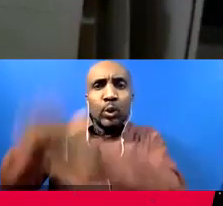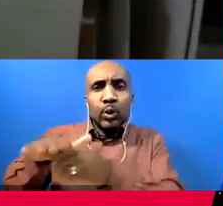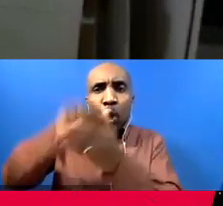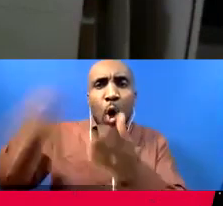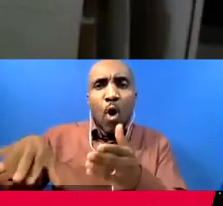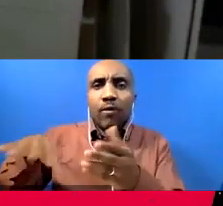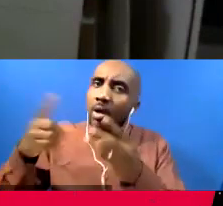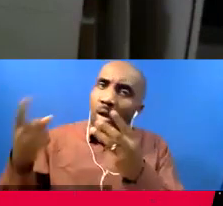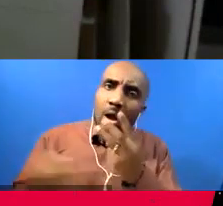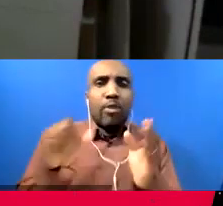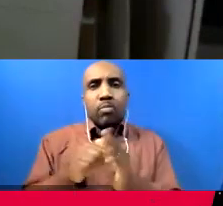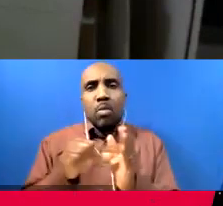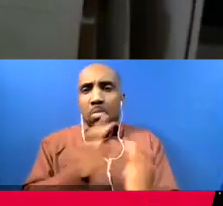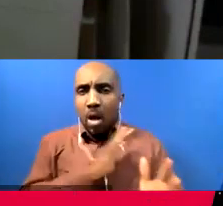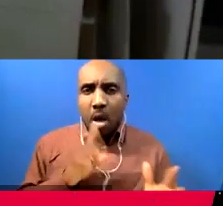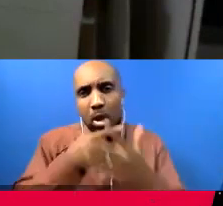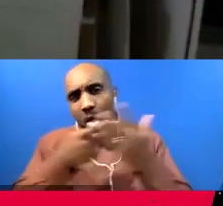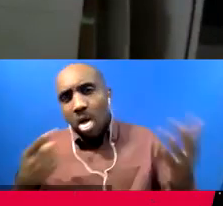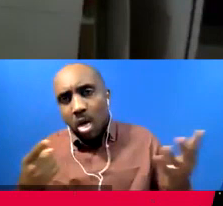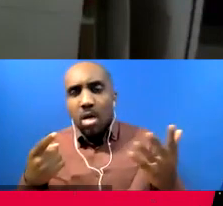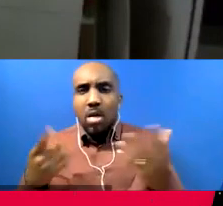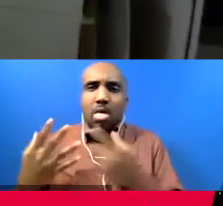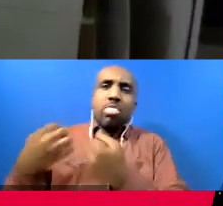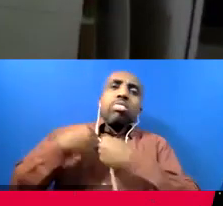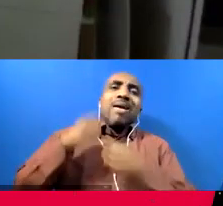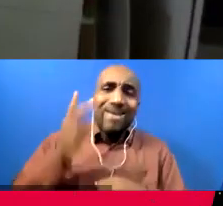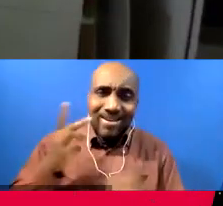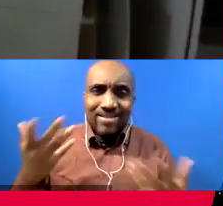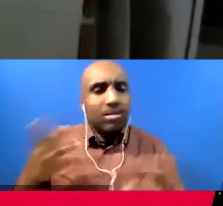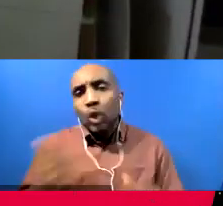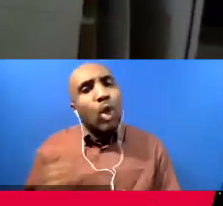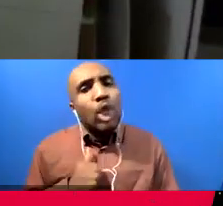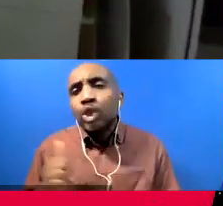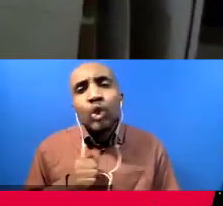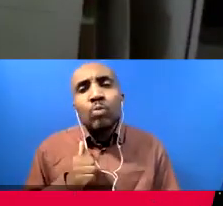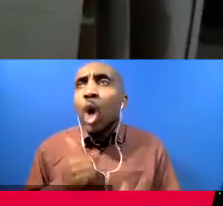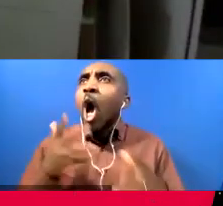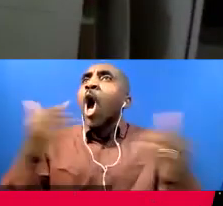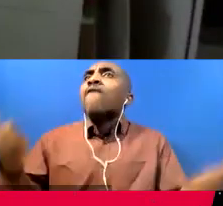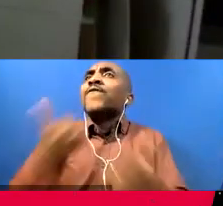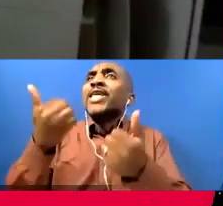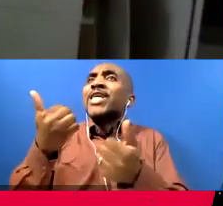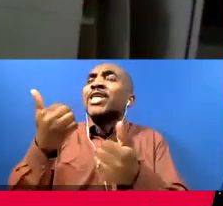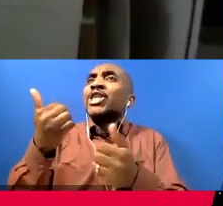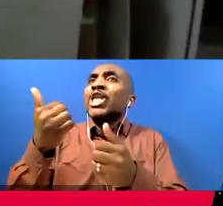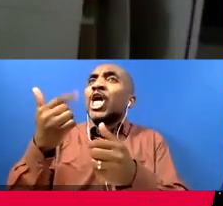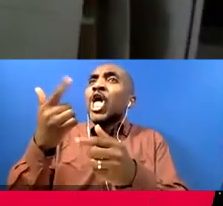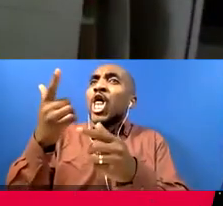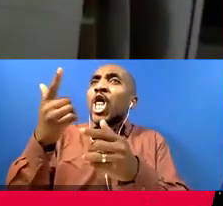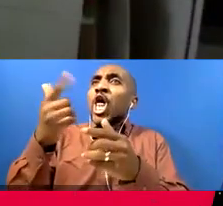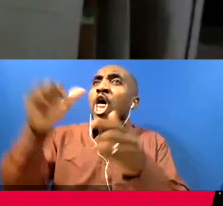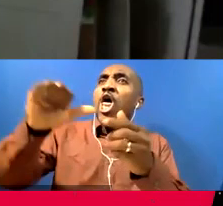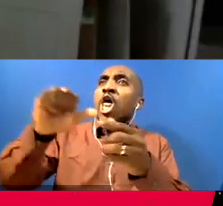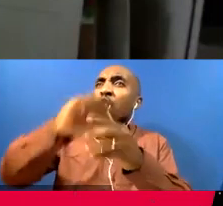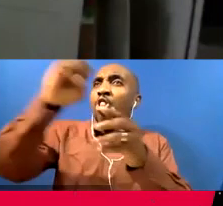then so many other issues will start. And so it's just something that don't take the assumption that the freedom